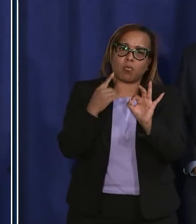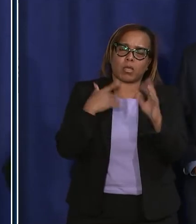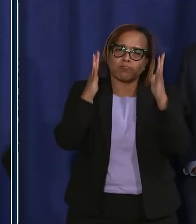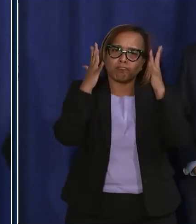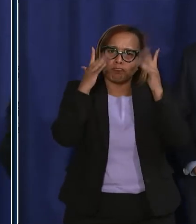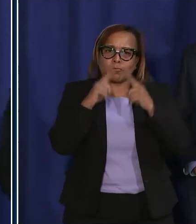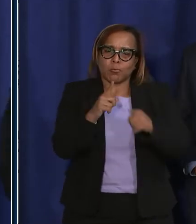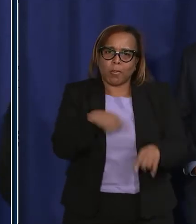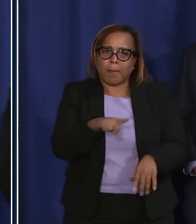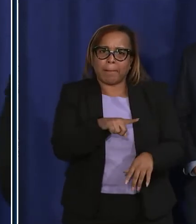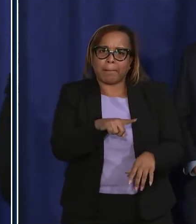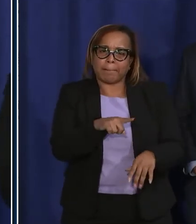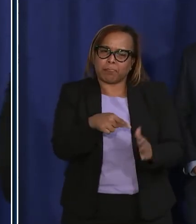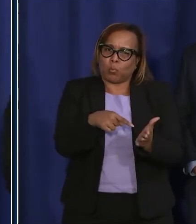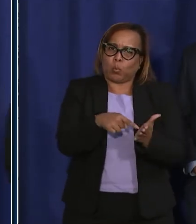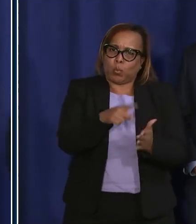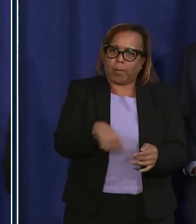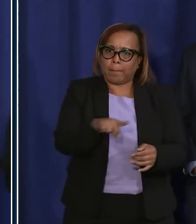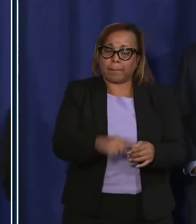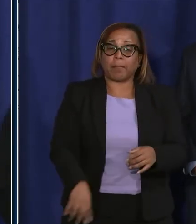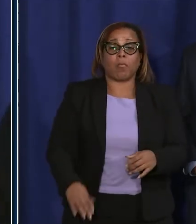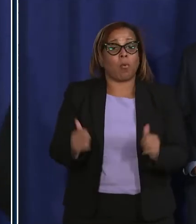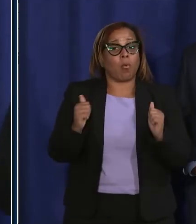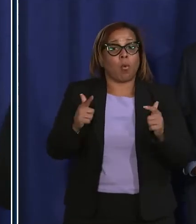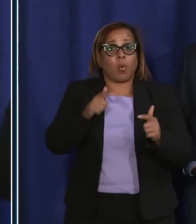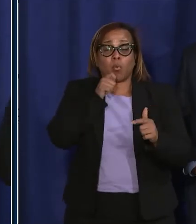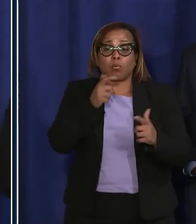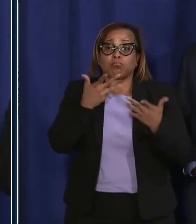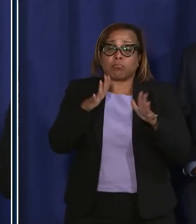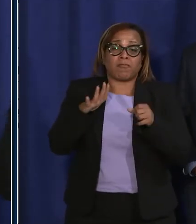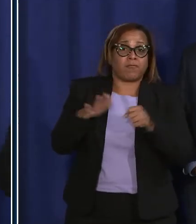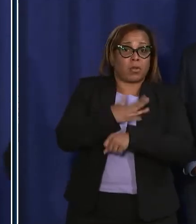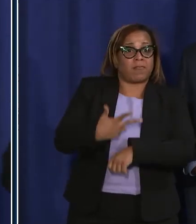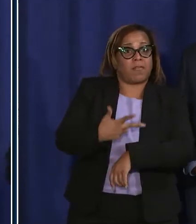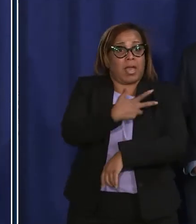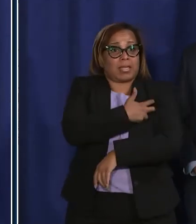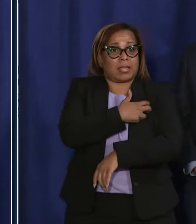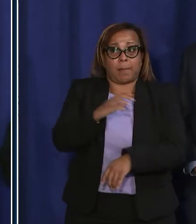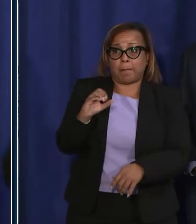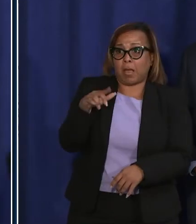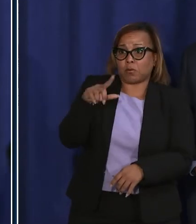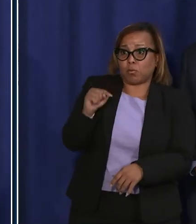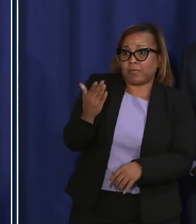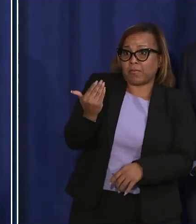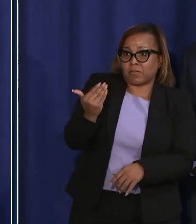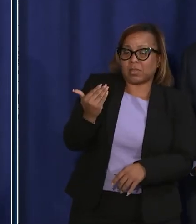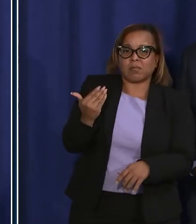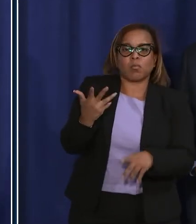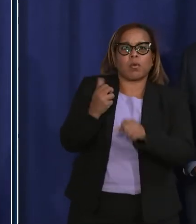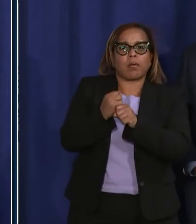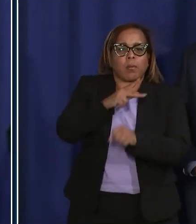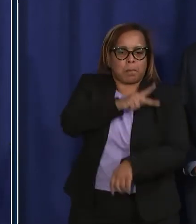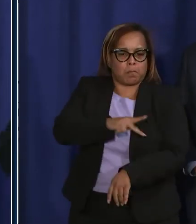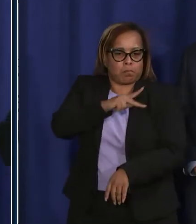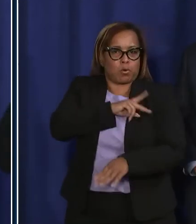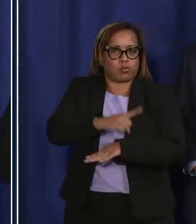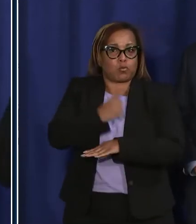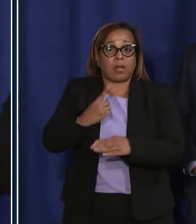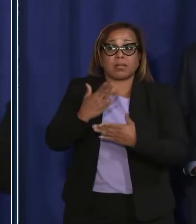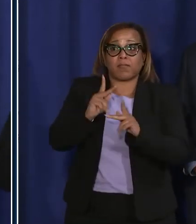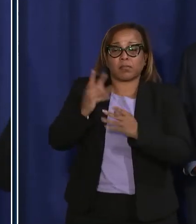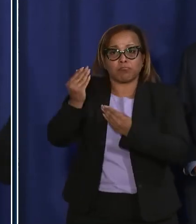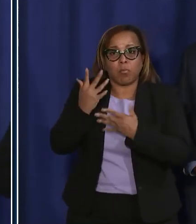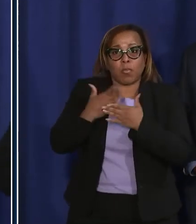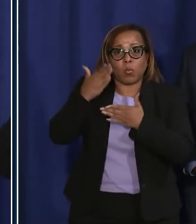kudos where kudos are due. All those who were fully vaccinated by October 15th will get that personal day. I heard from folks